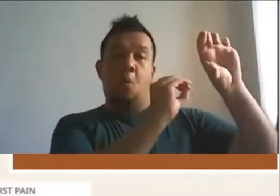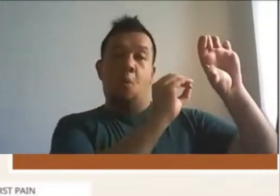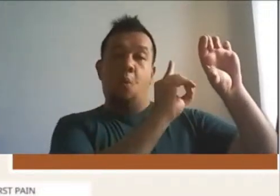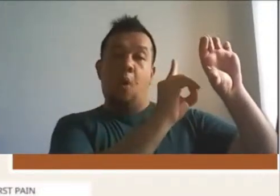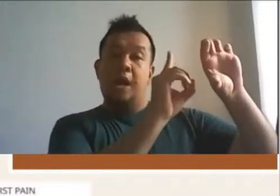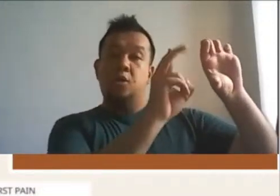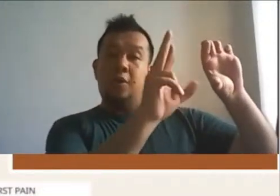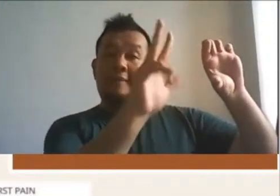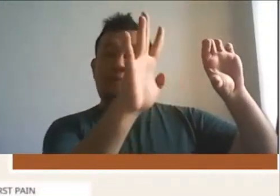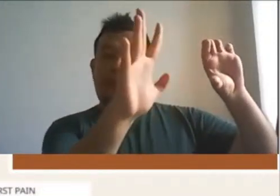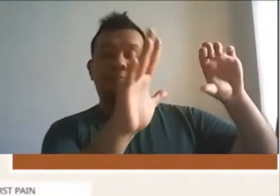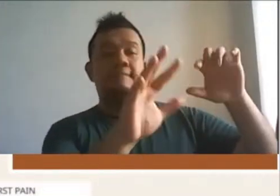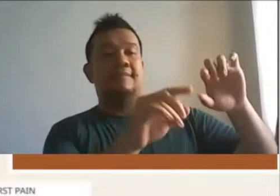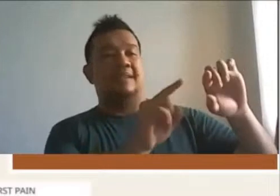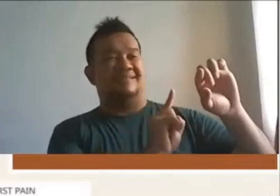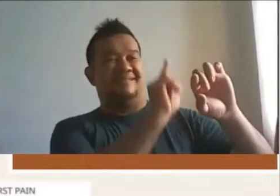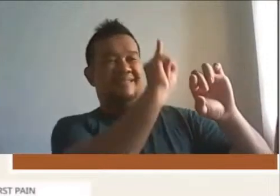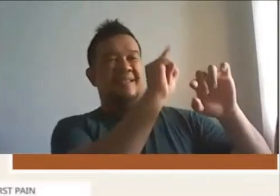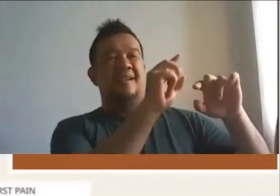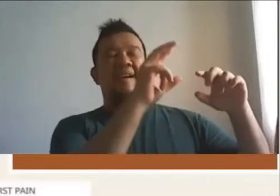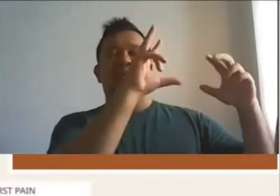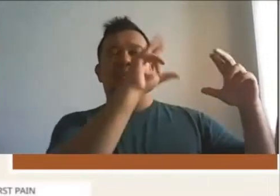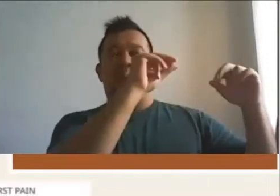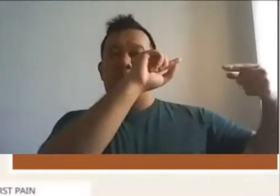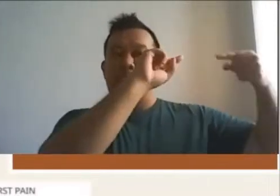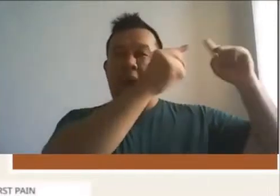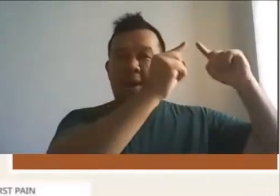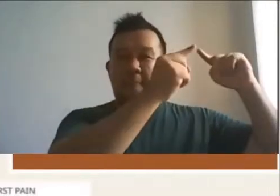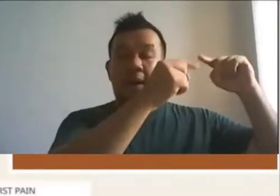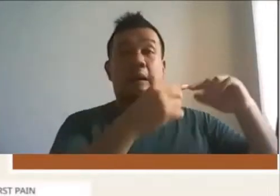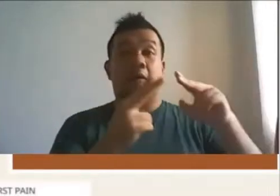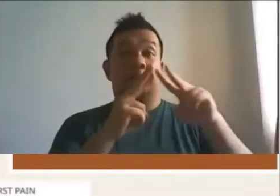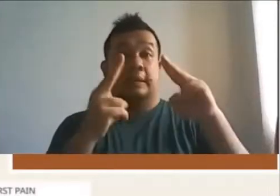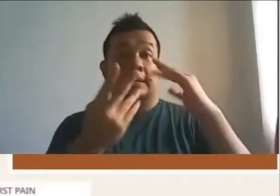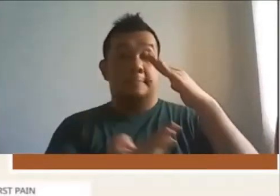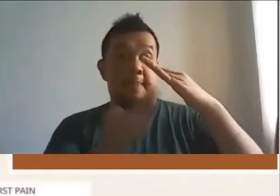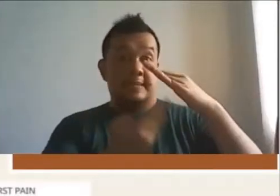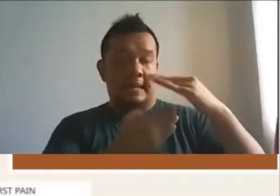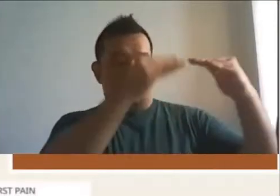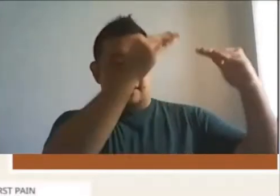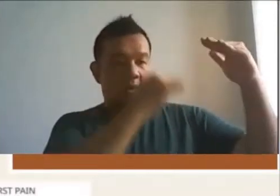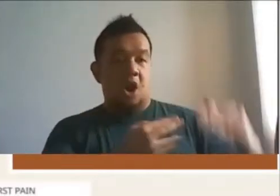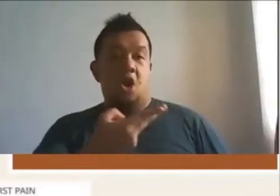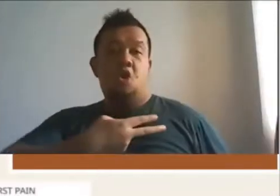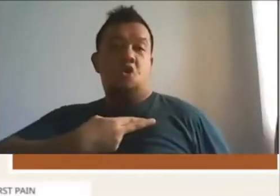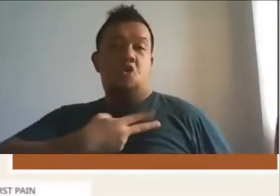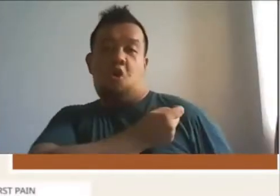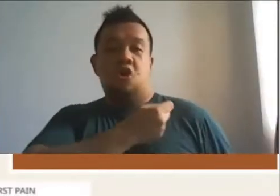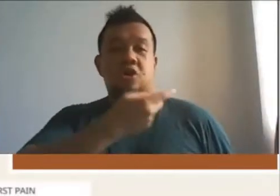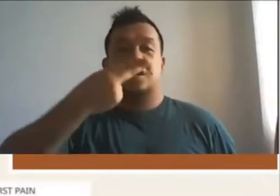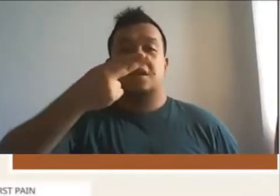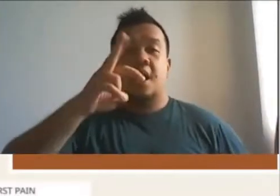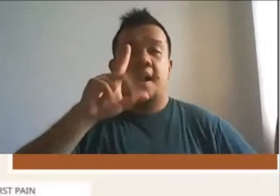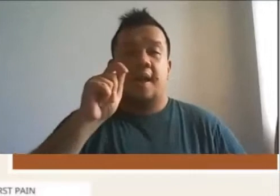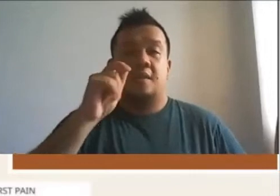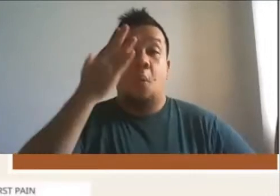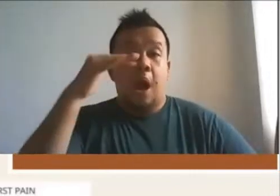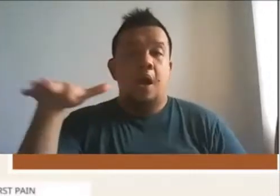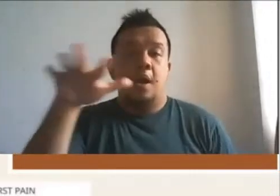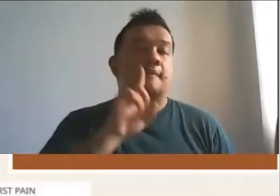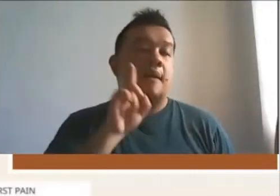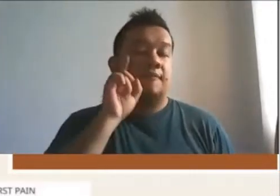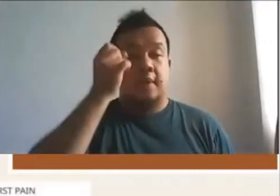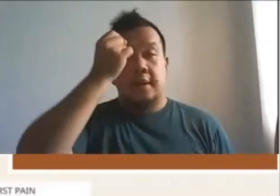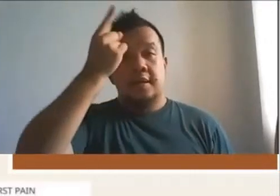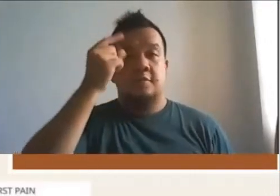painful. So yung kung ano yung hurtful sa kanila, kung ano yung masakit sa kanila, kunyari, minsan sa facial